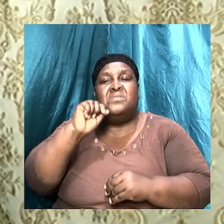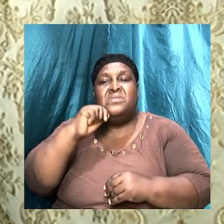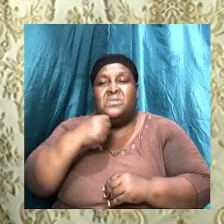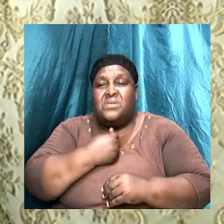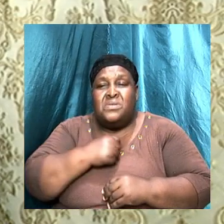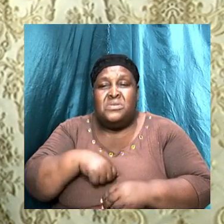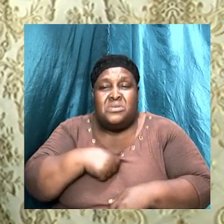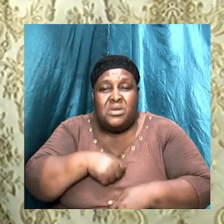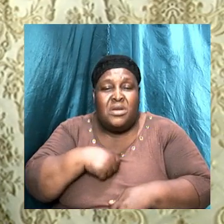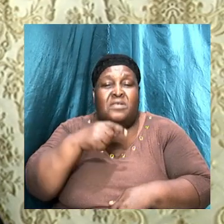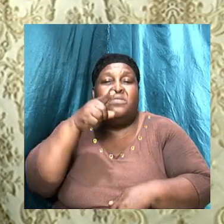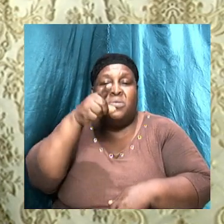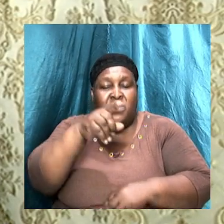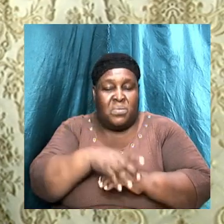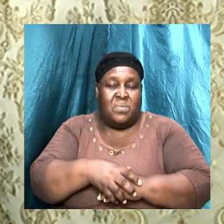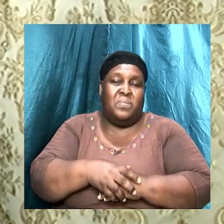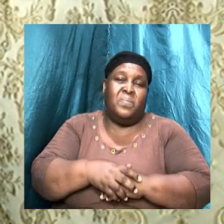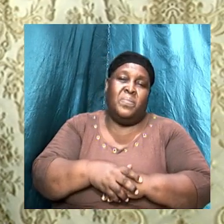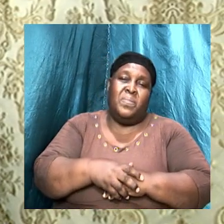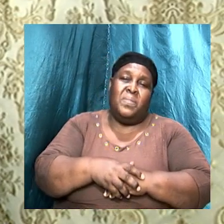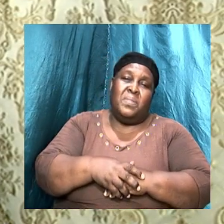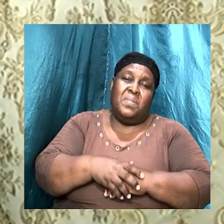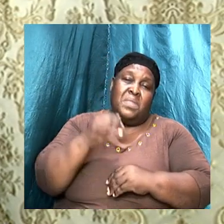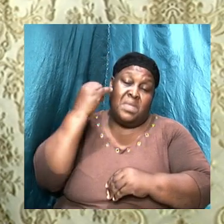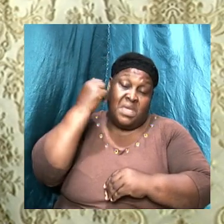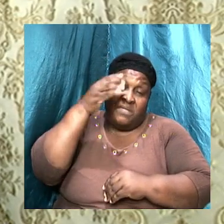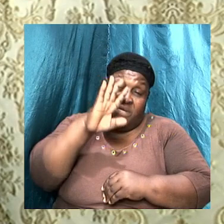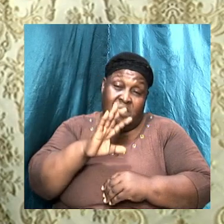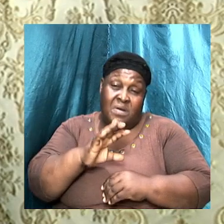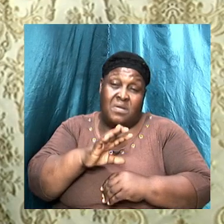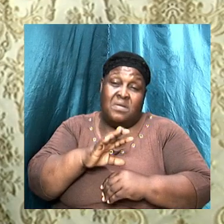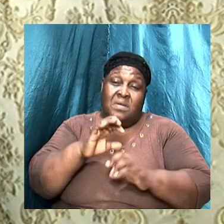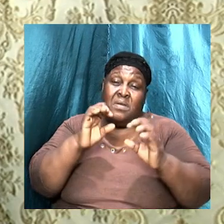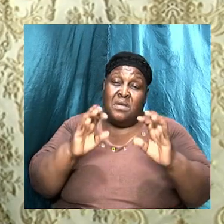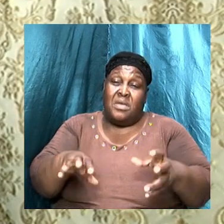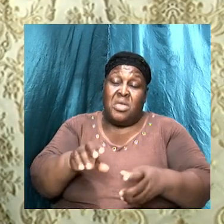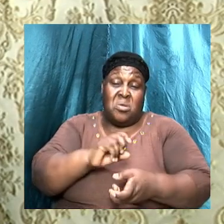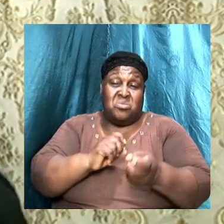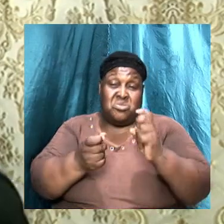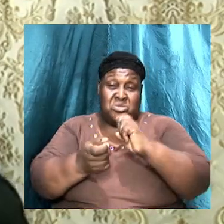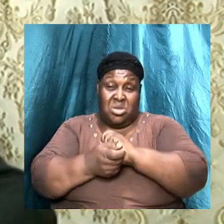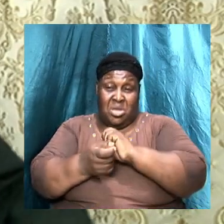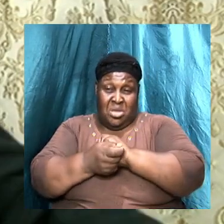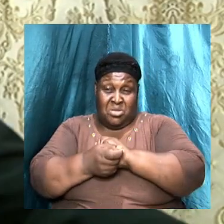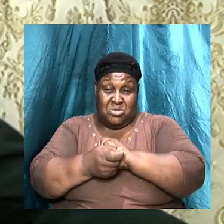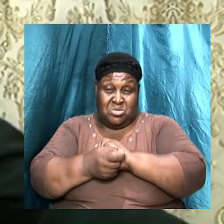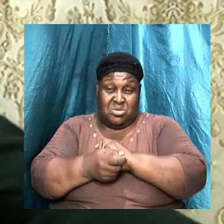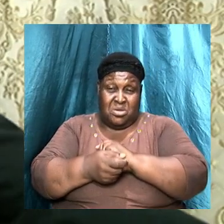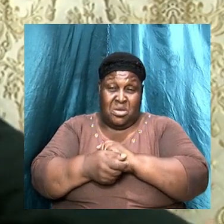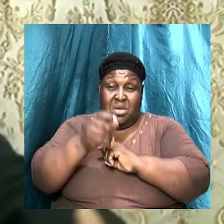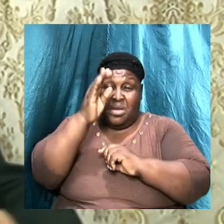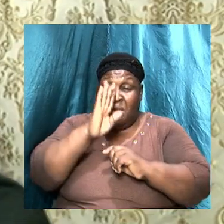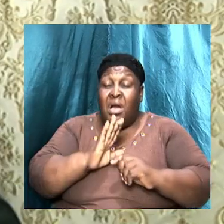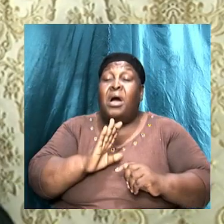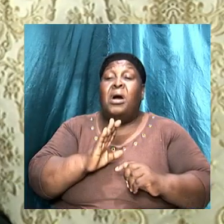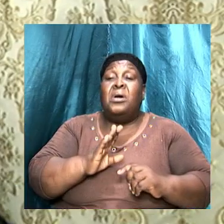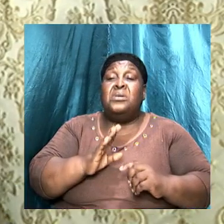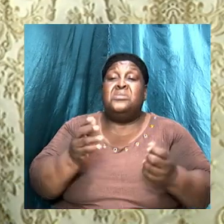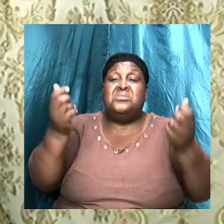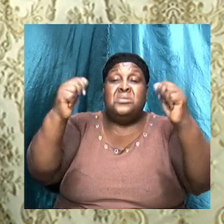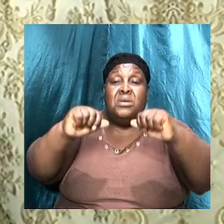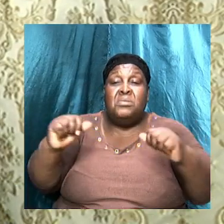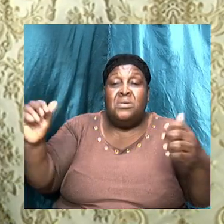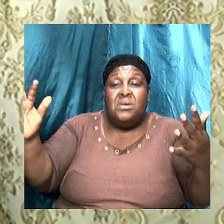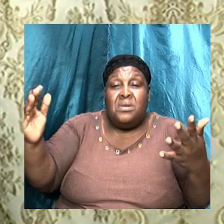amen from from corruptible to him corruption then he is able now to gather up the dust